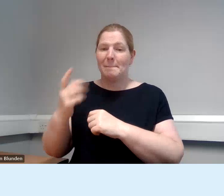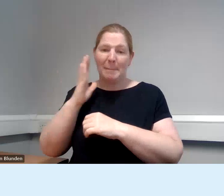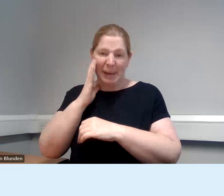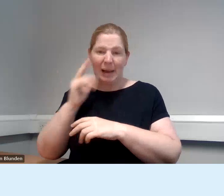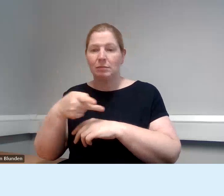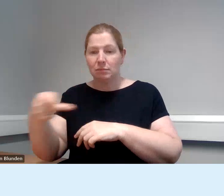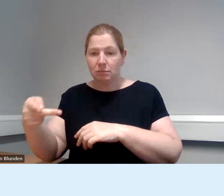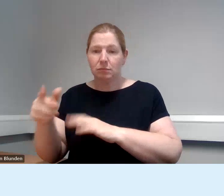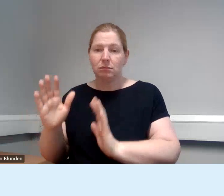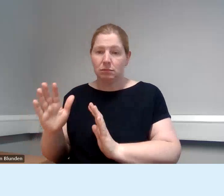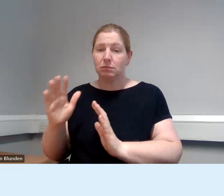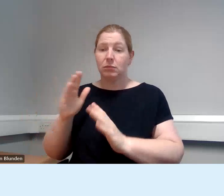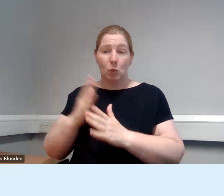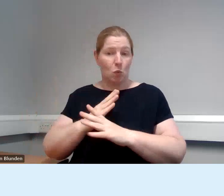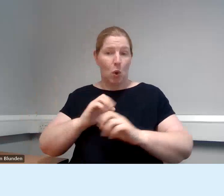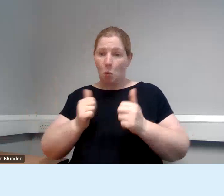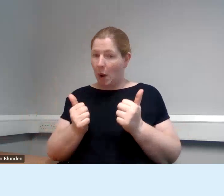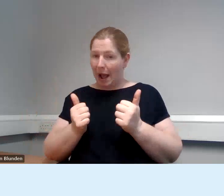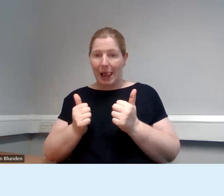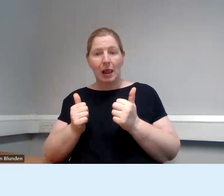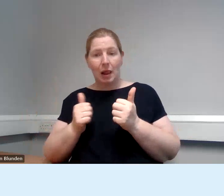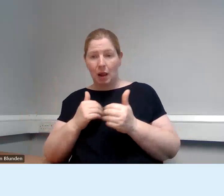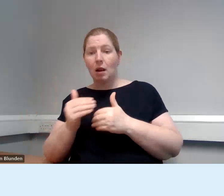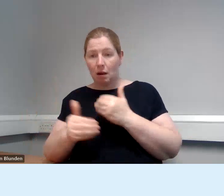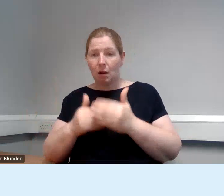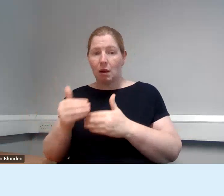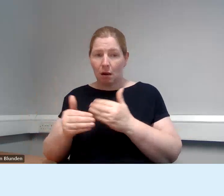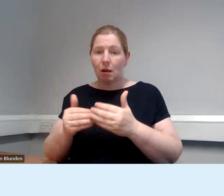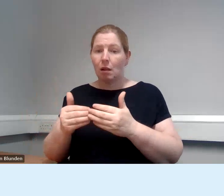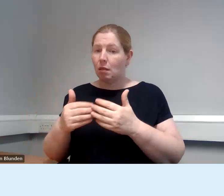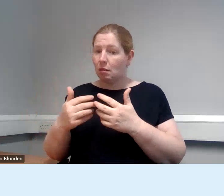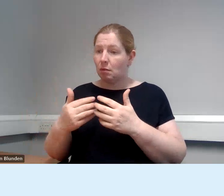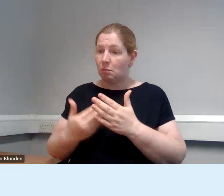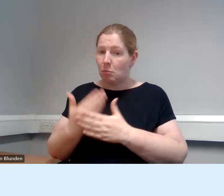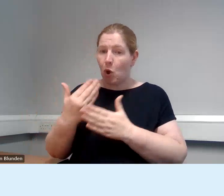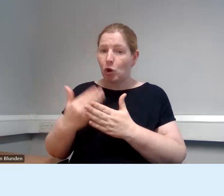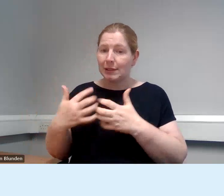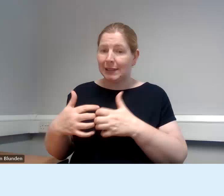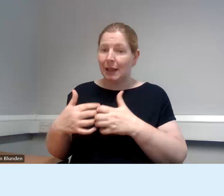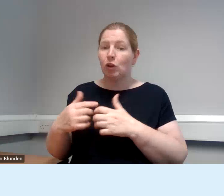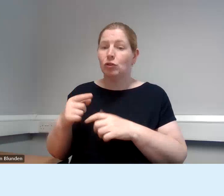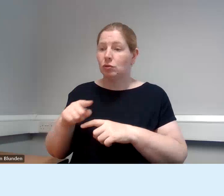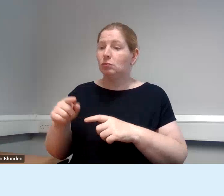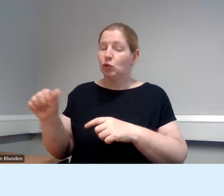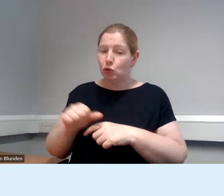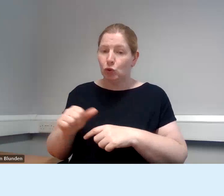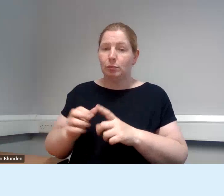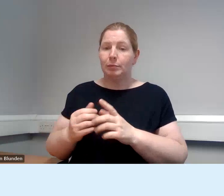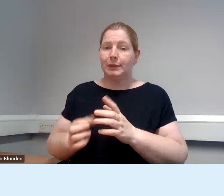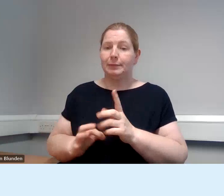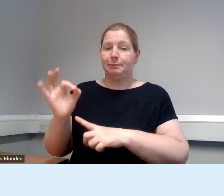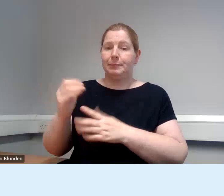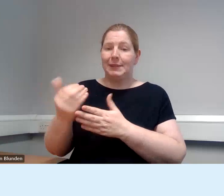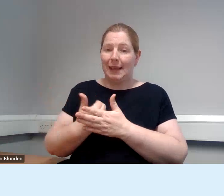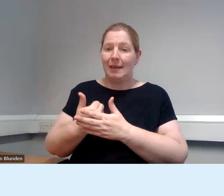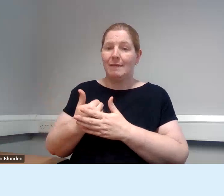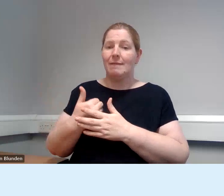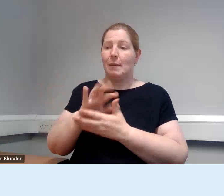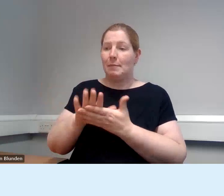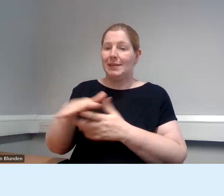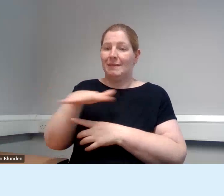And she said it worked very well in the past, and with modern technology it should be much safer and much better for the family at